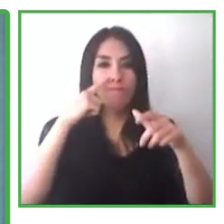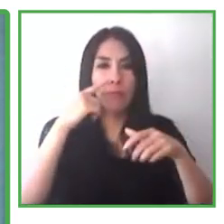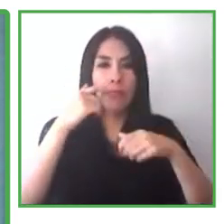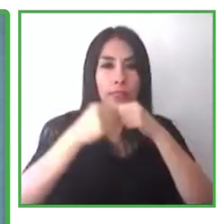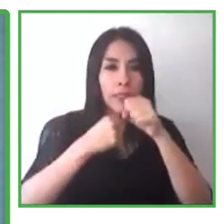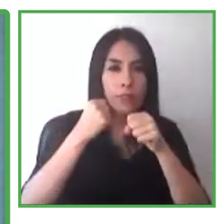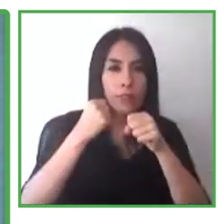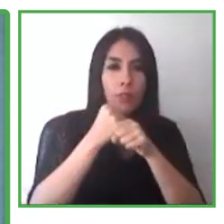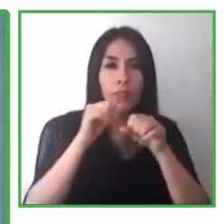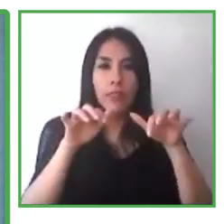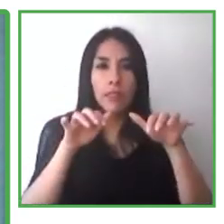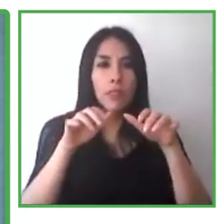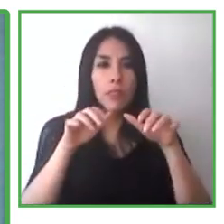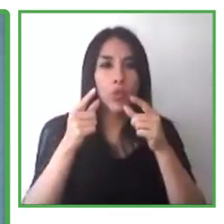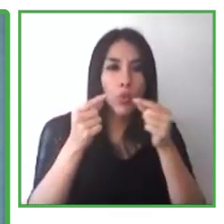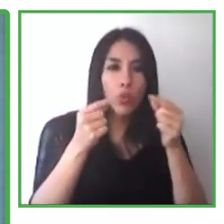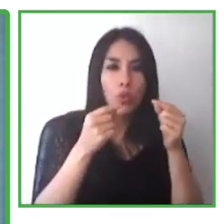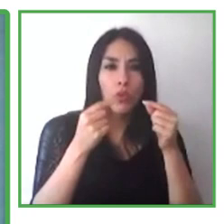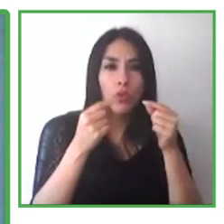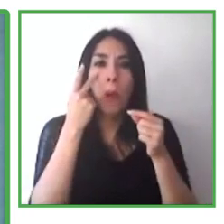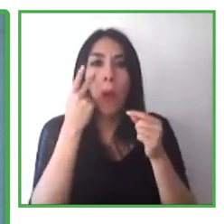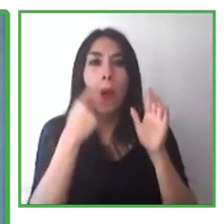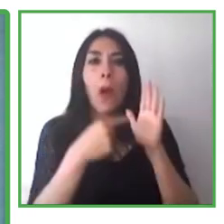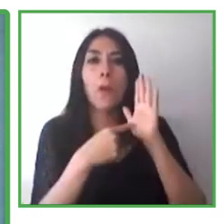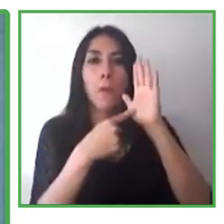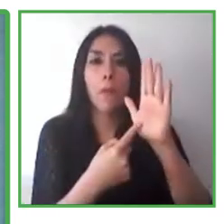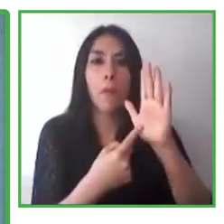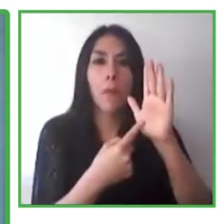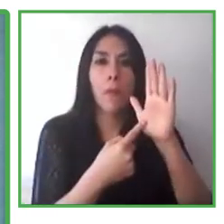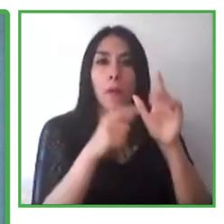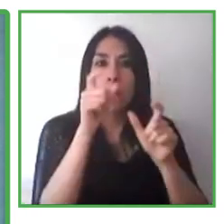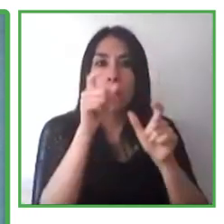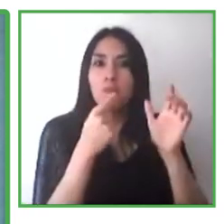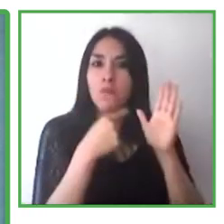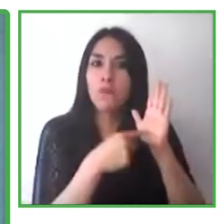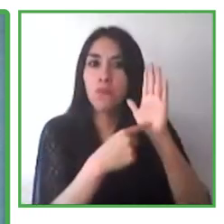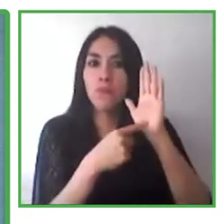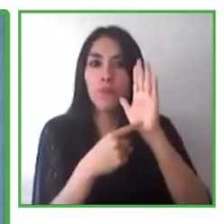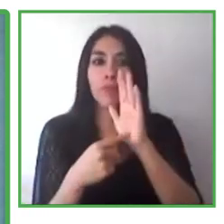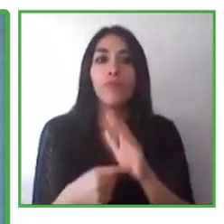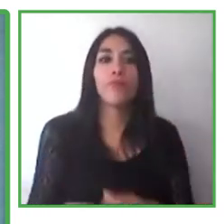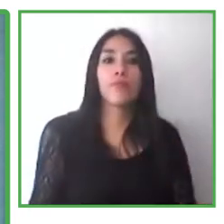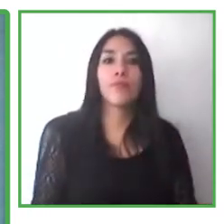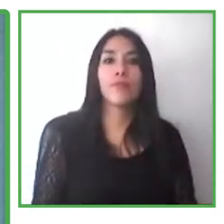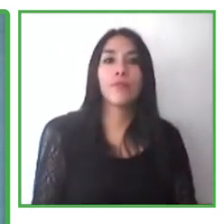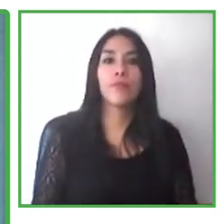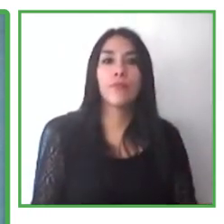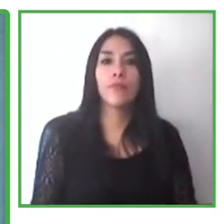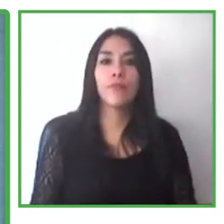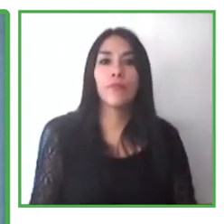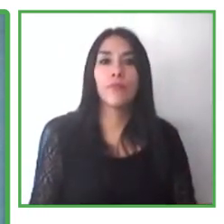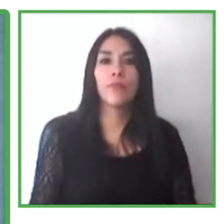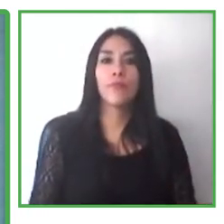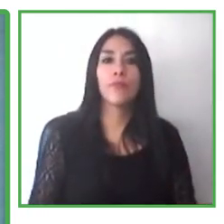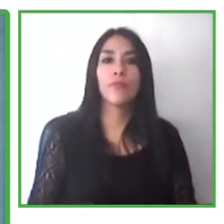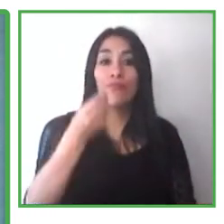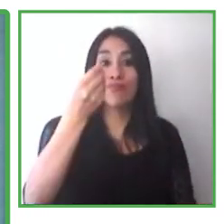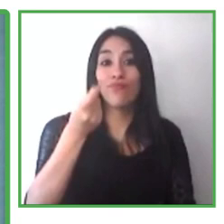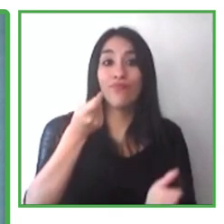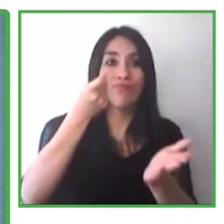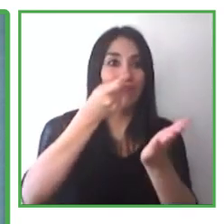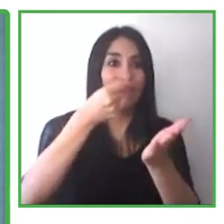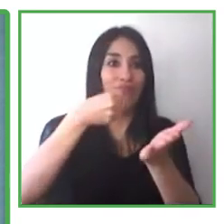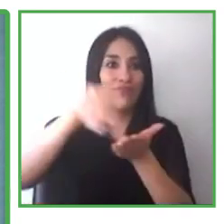outstanding and long-lasting added value for the Autism community. And we have established also a fund,